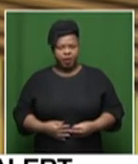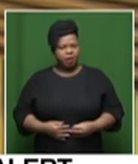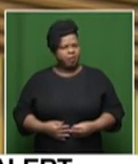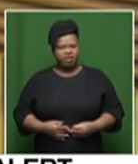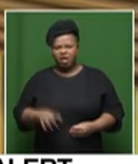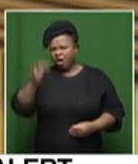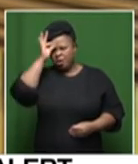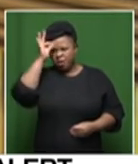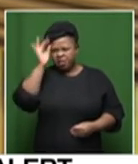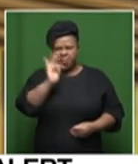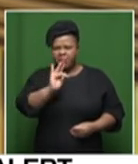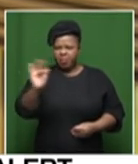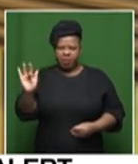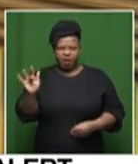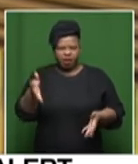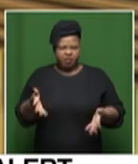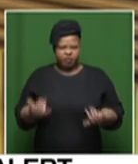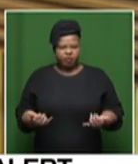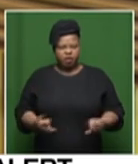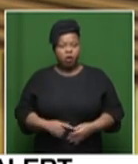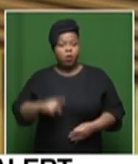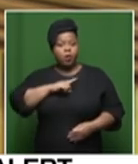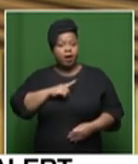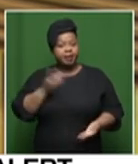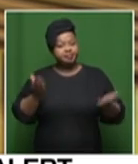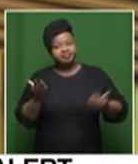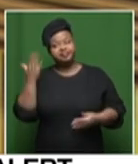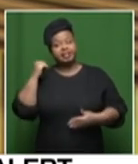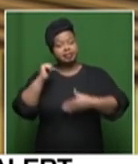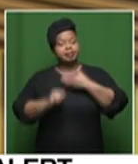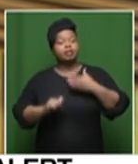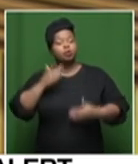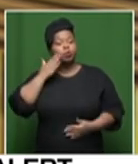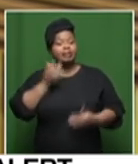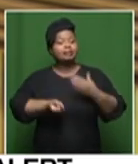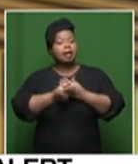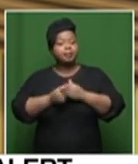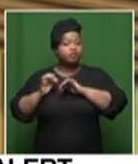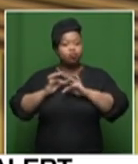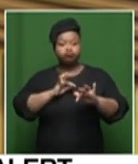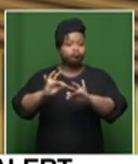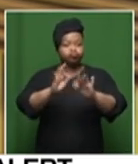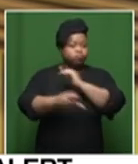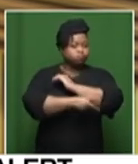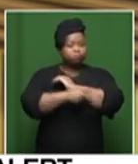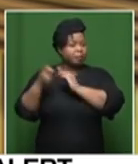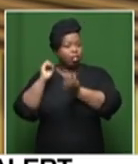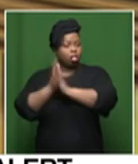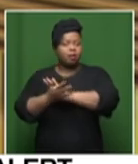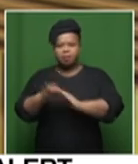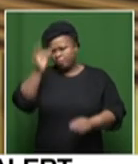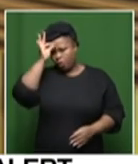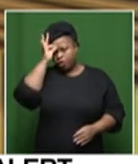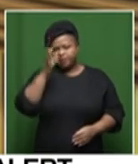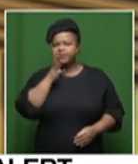much police presence. And this is compared to last month during the looting period, where there were a number of